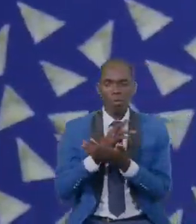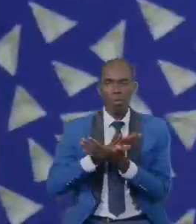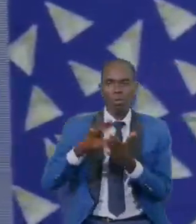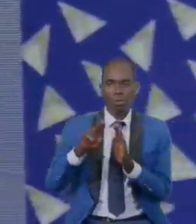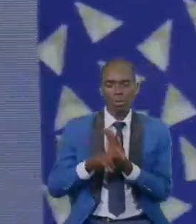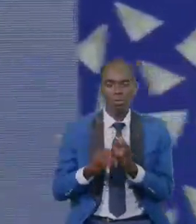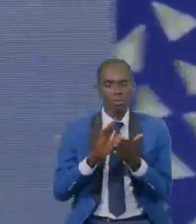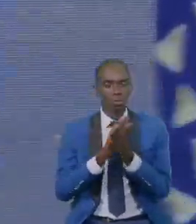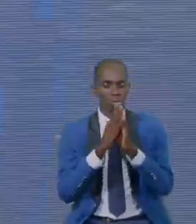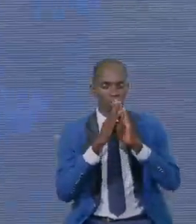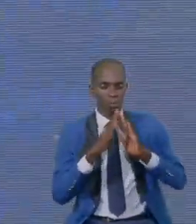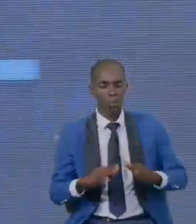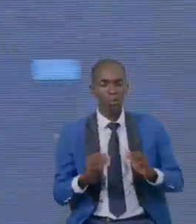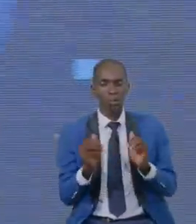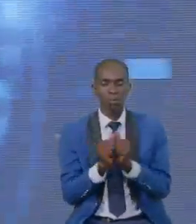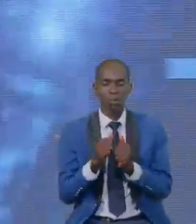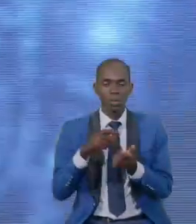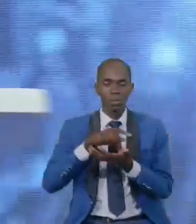purity.